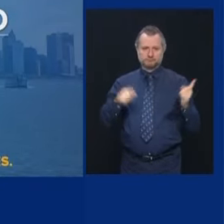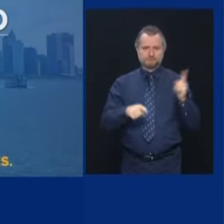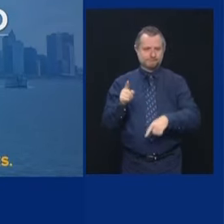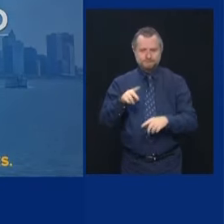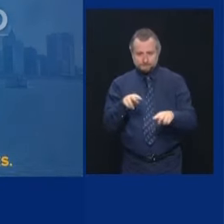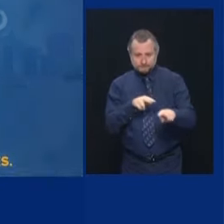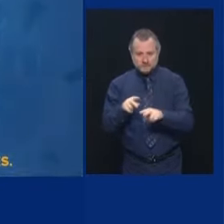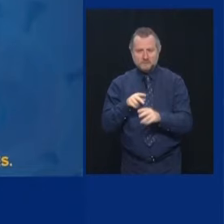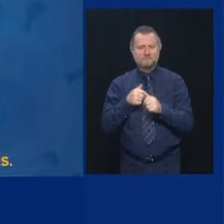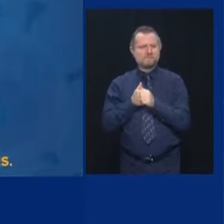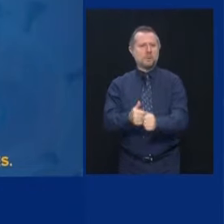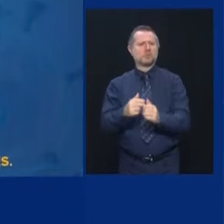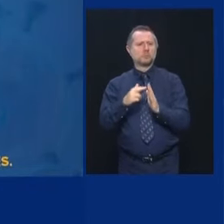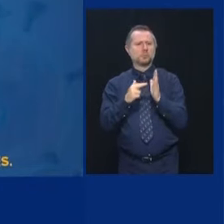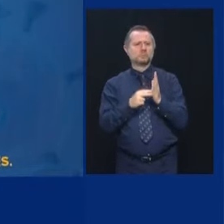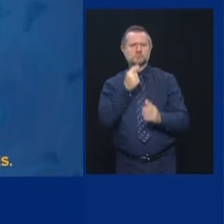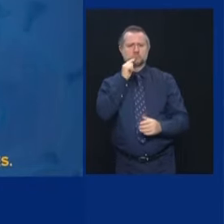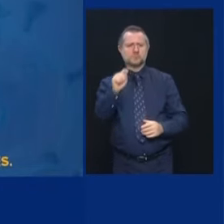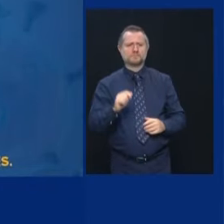rules, stick to what's working.